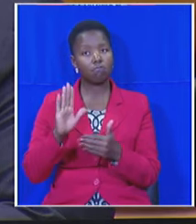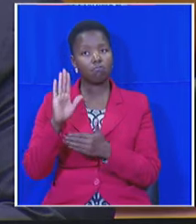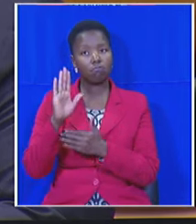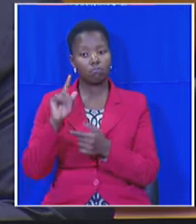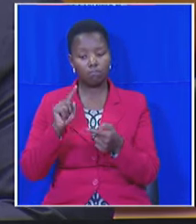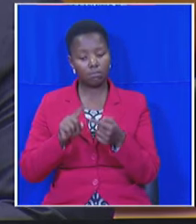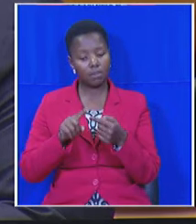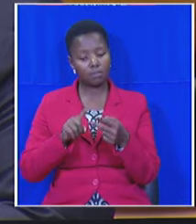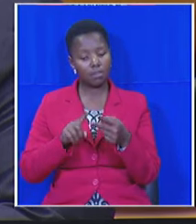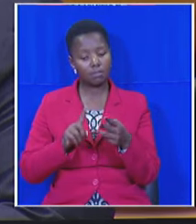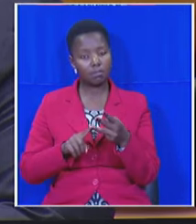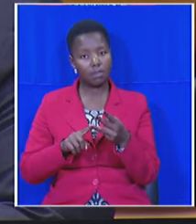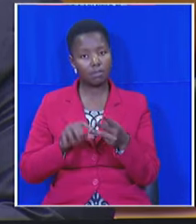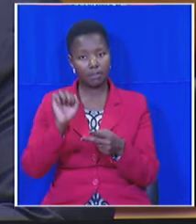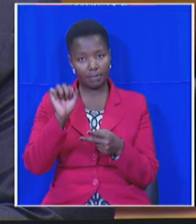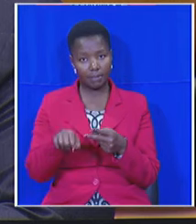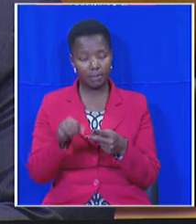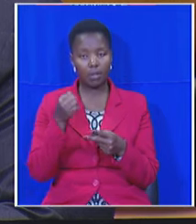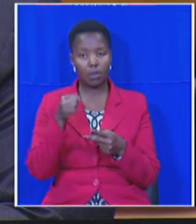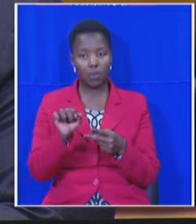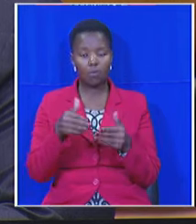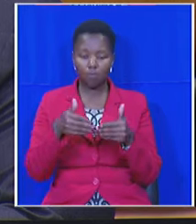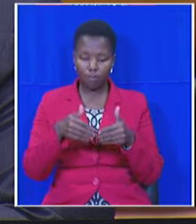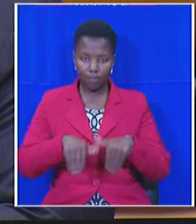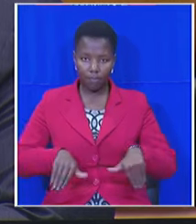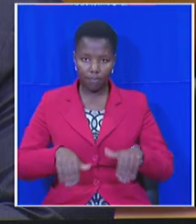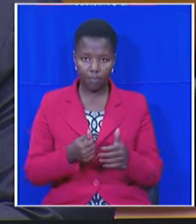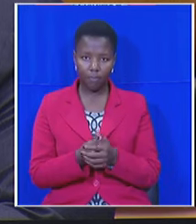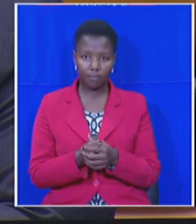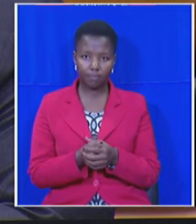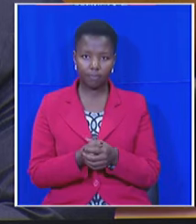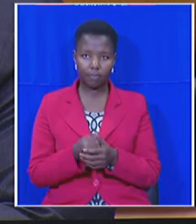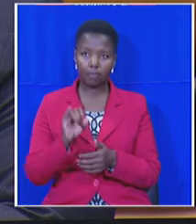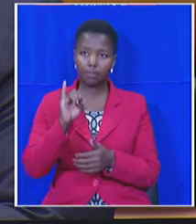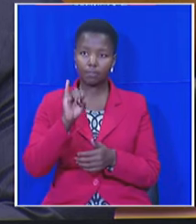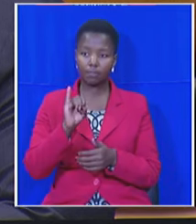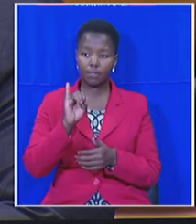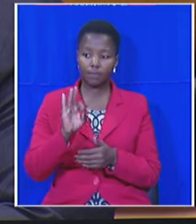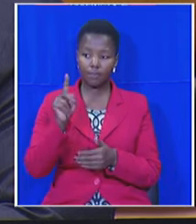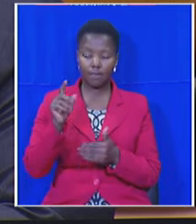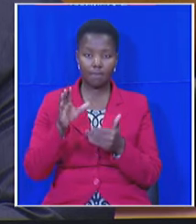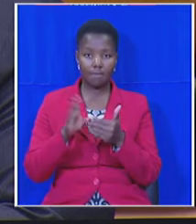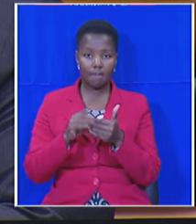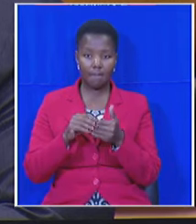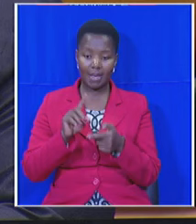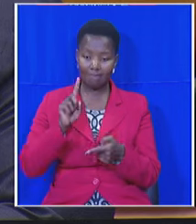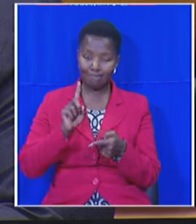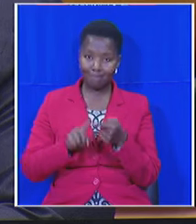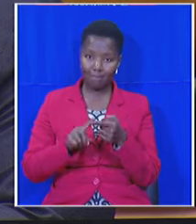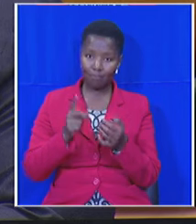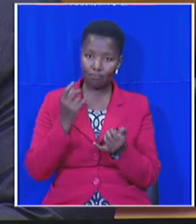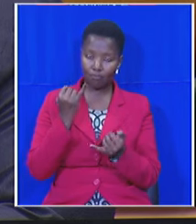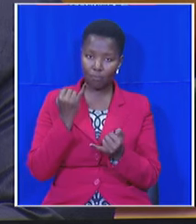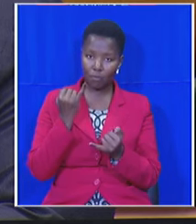the appropriate button below the yes, no, or abstain button. If a member inadvertently presses the